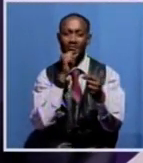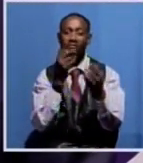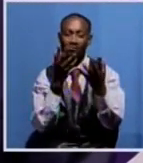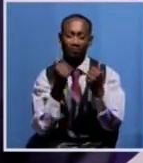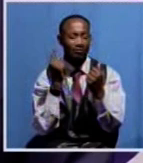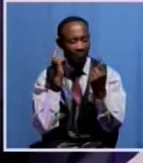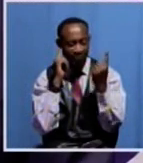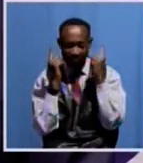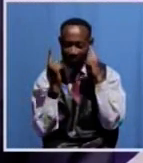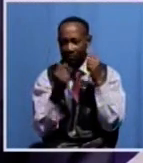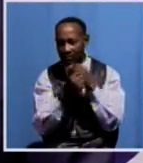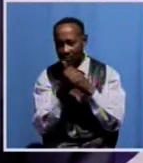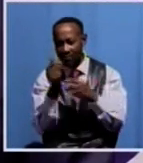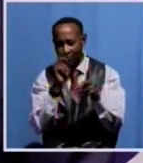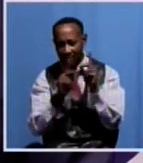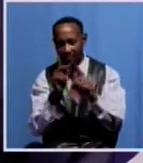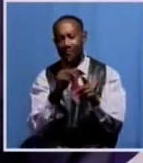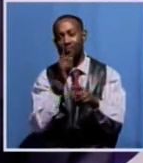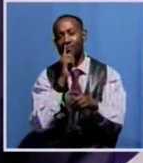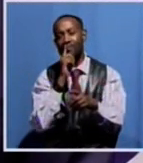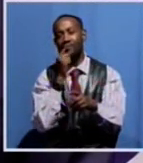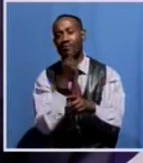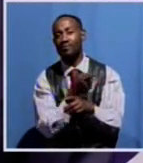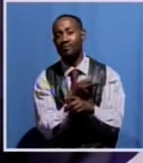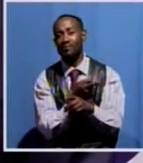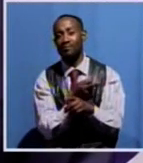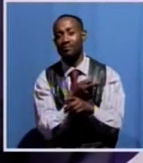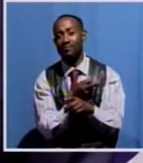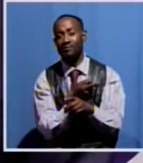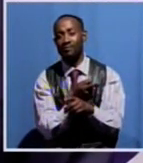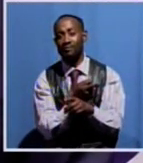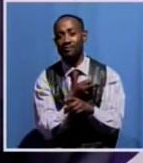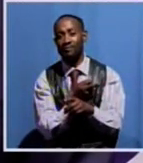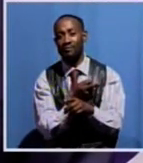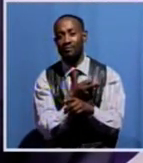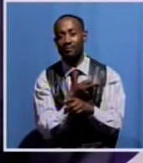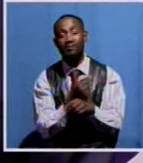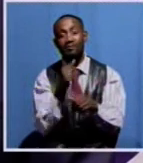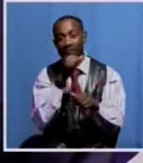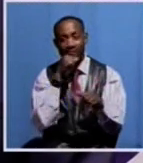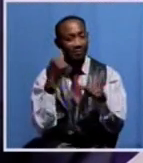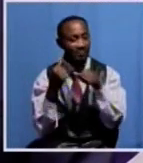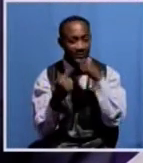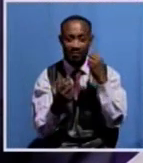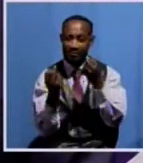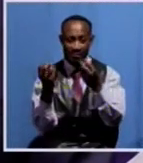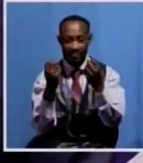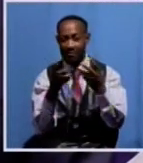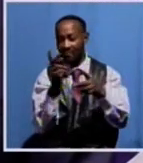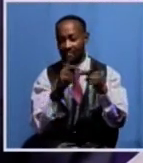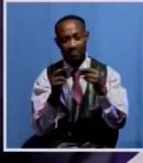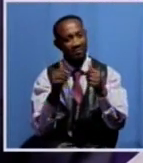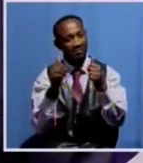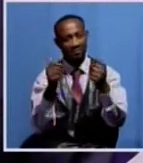Southern Province. And the story is sad. You could see that agriculture has been decimated completely.